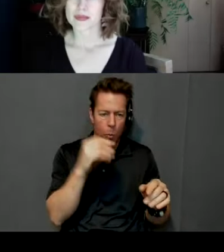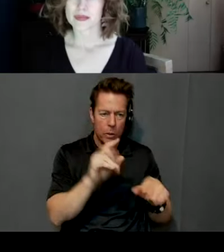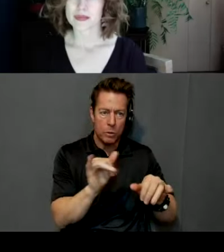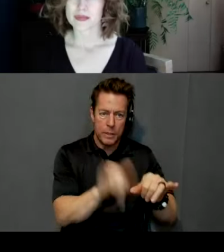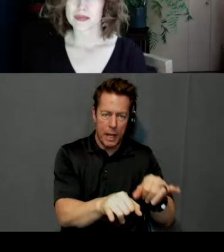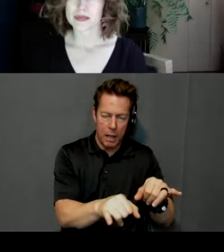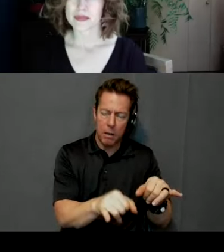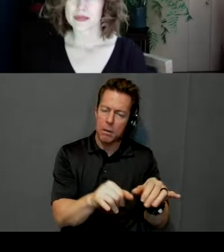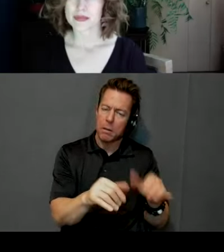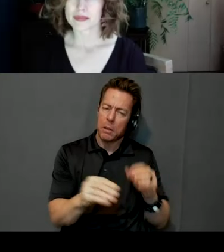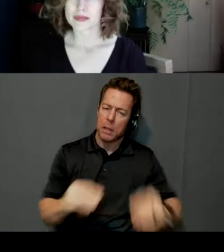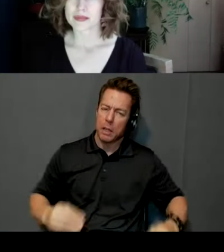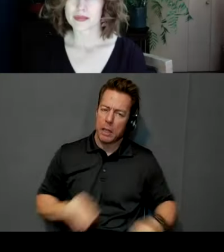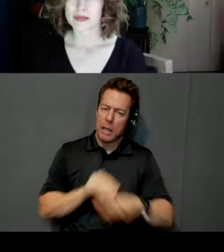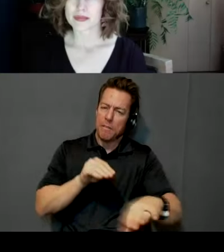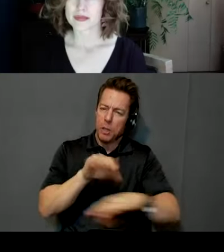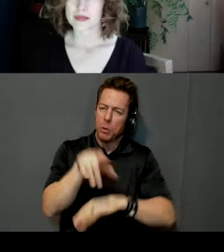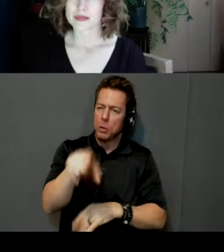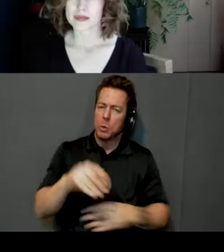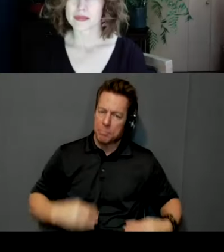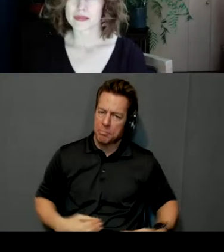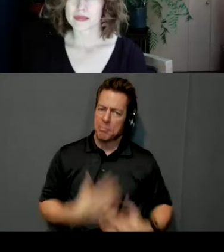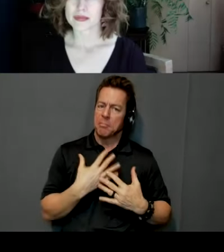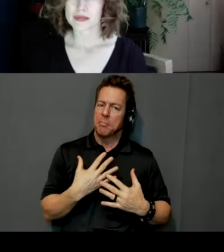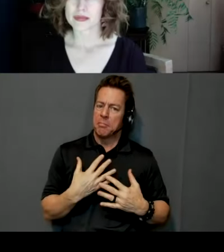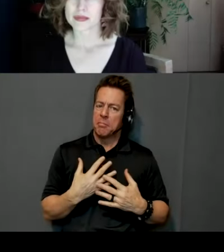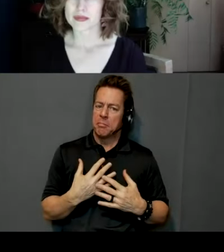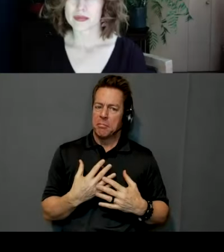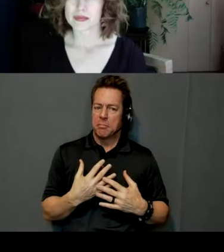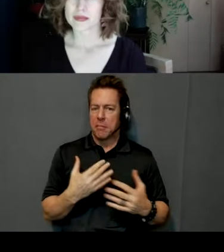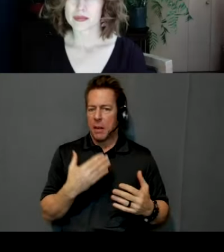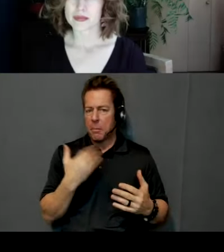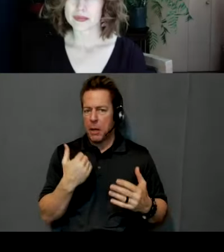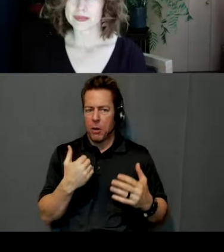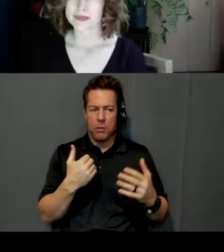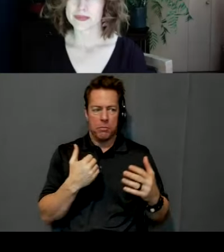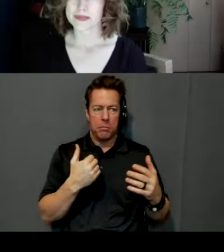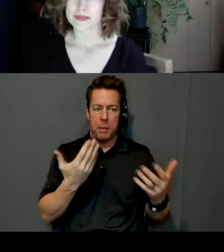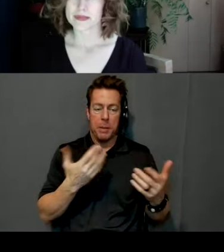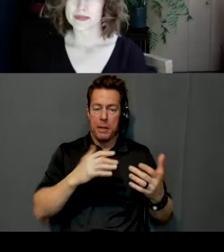it's leave you with a better network of friends or